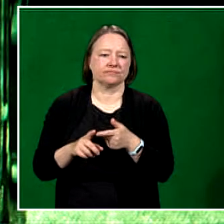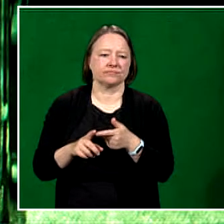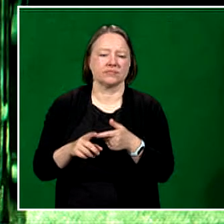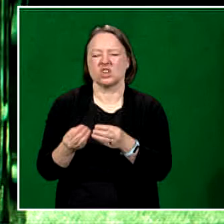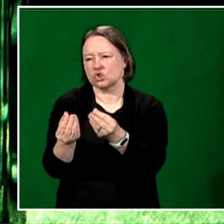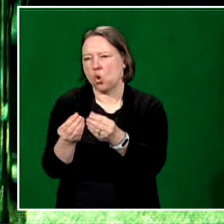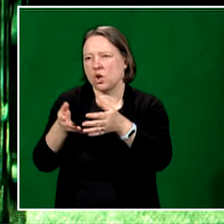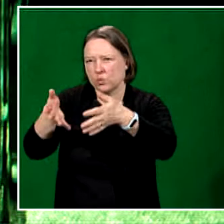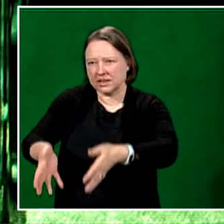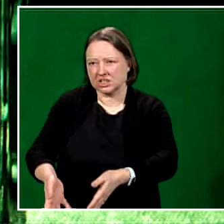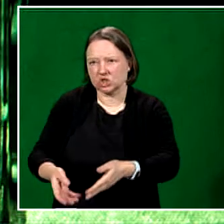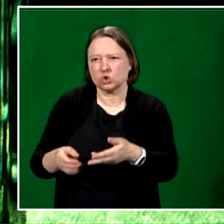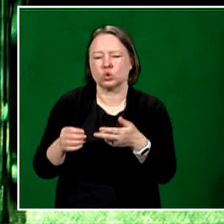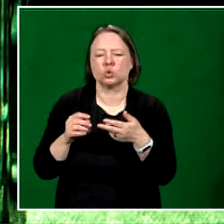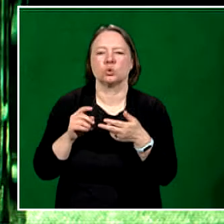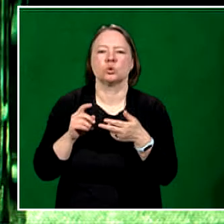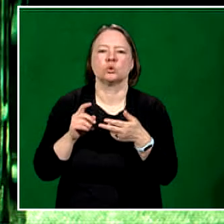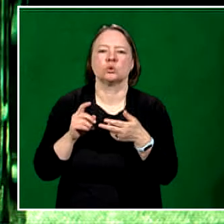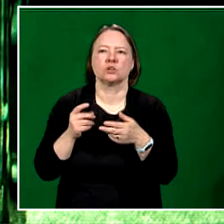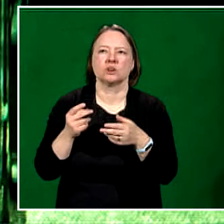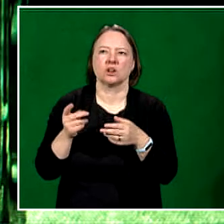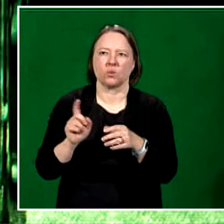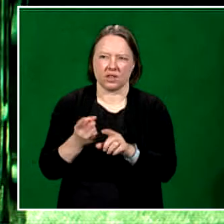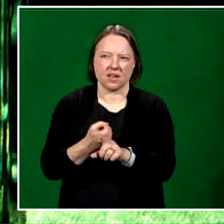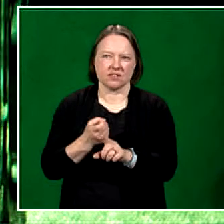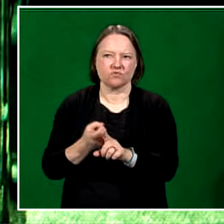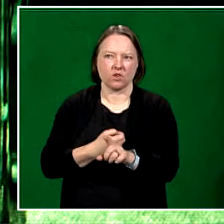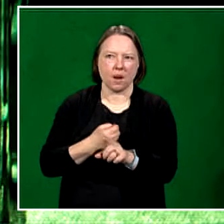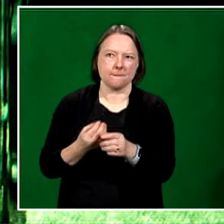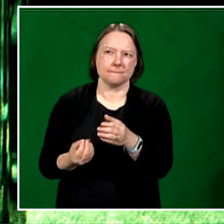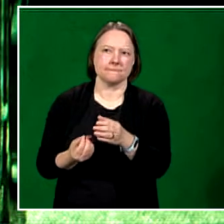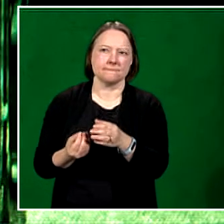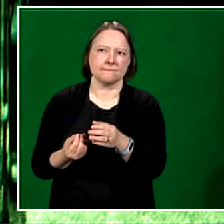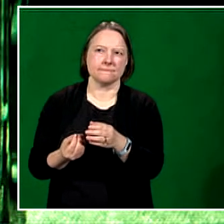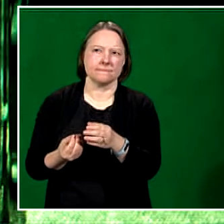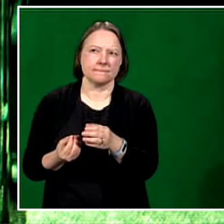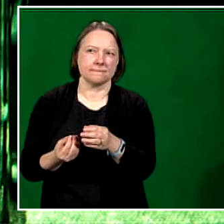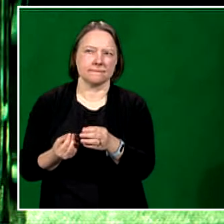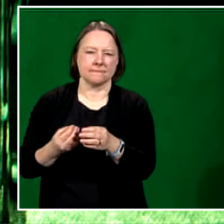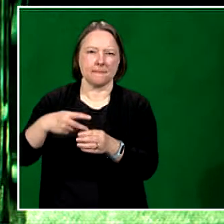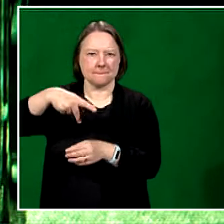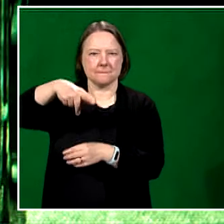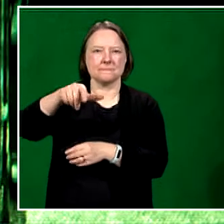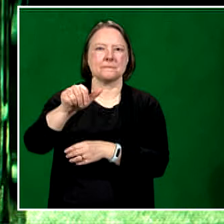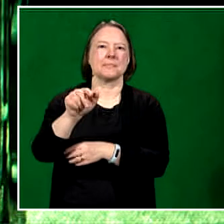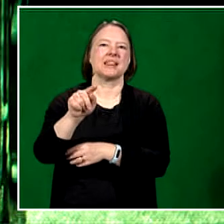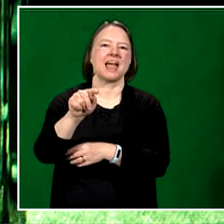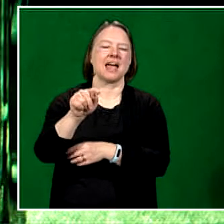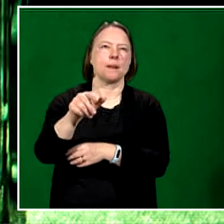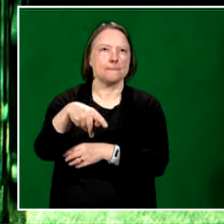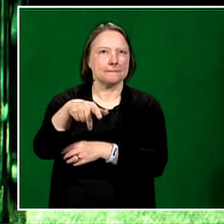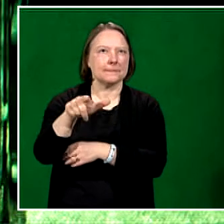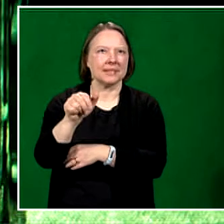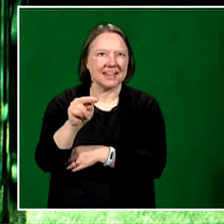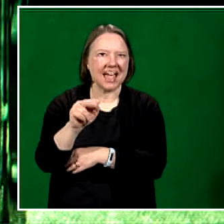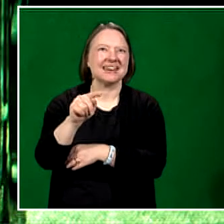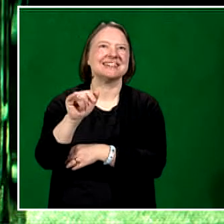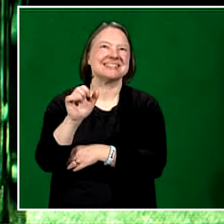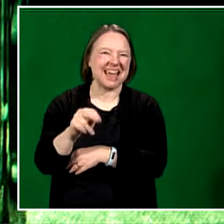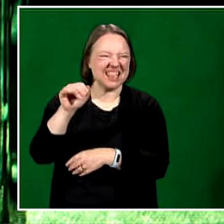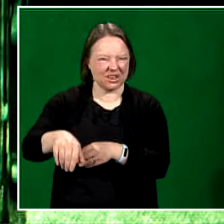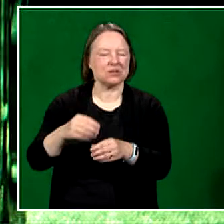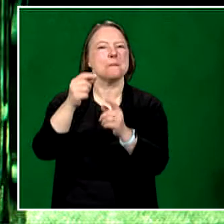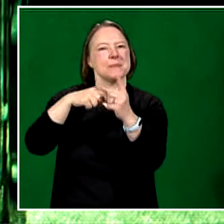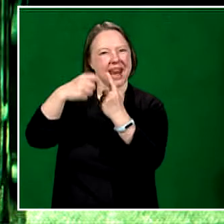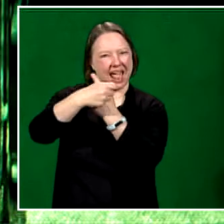residues, and other residues that come from plantain which translate to banana trees,